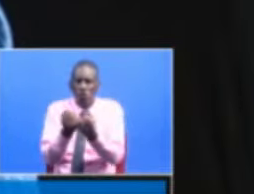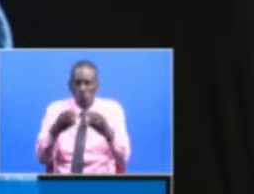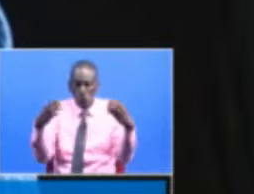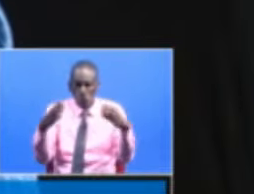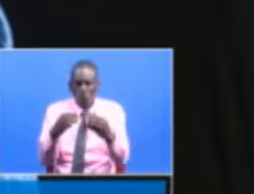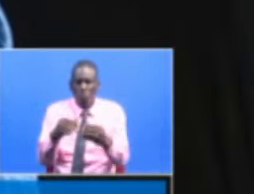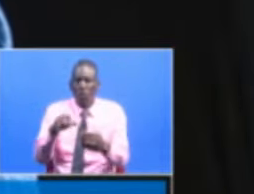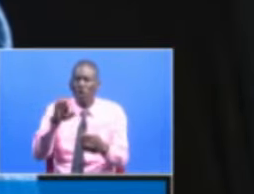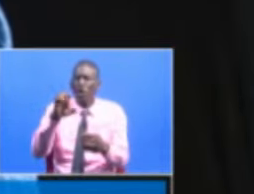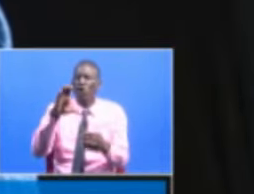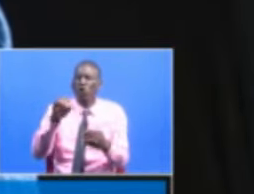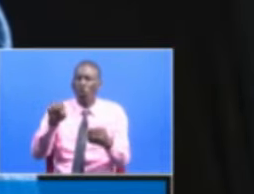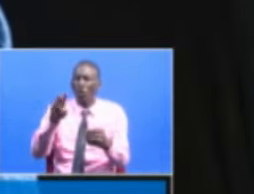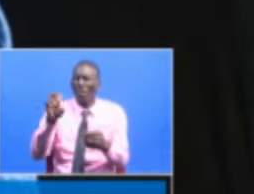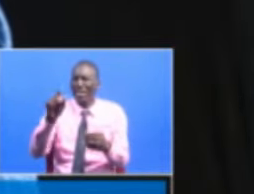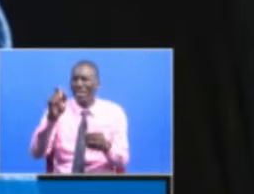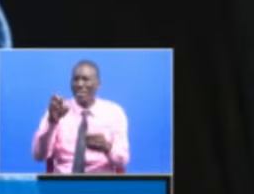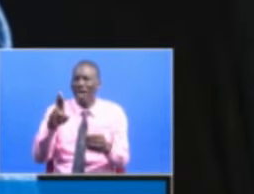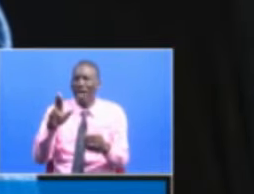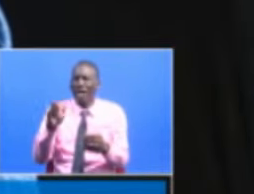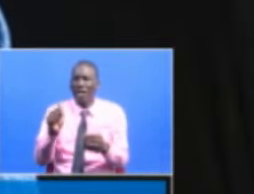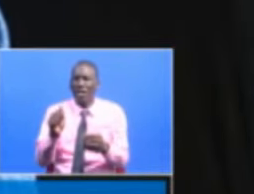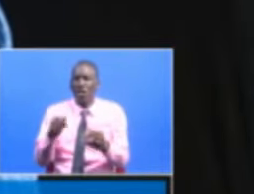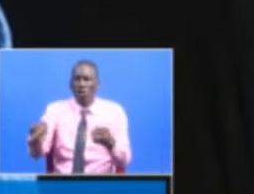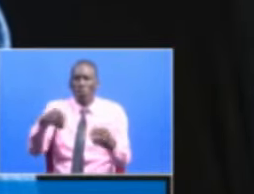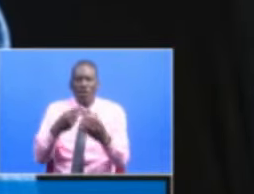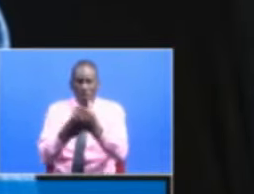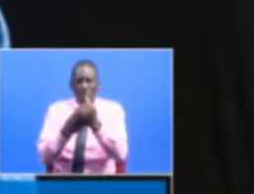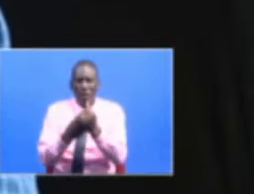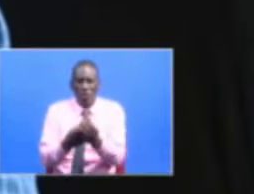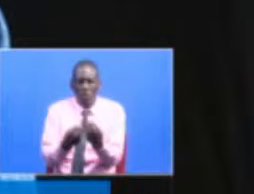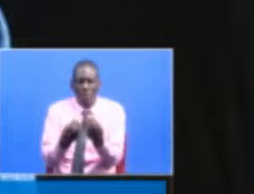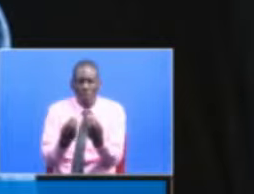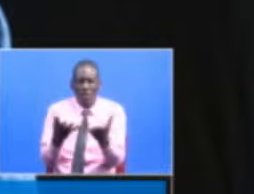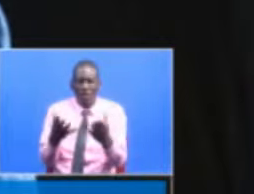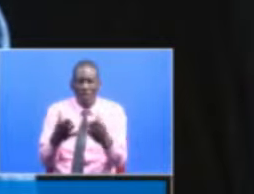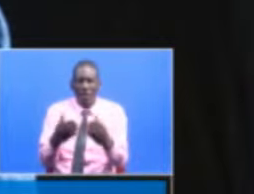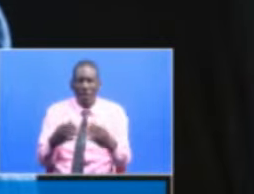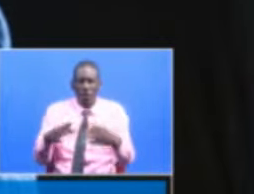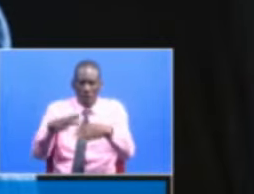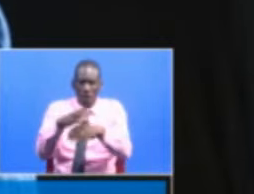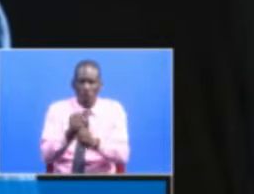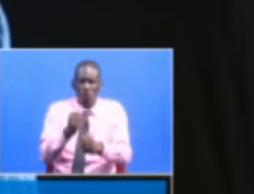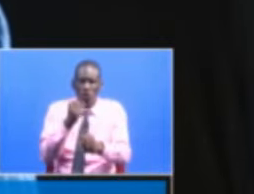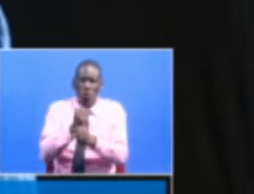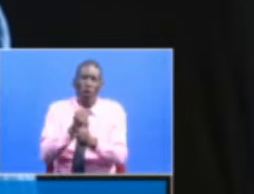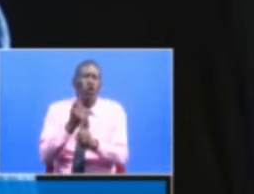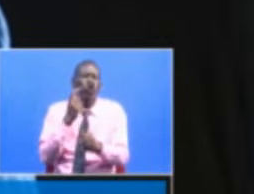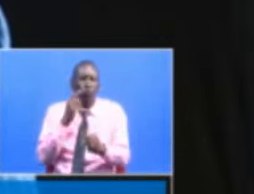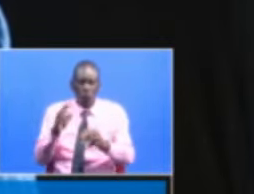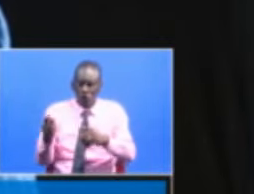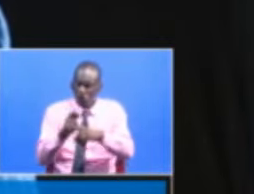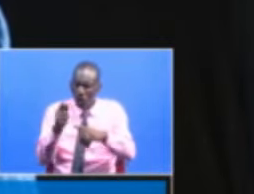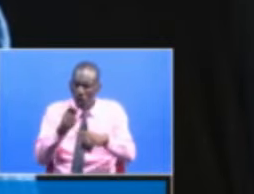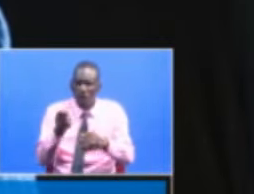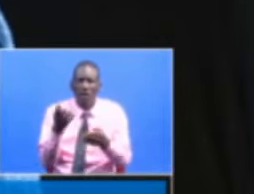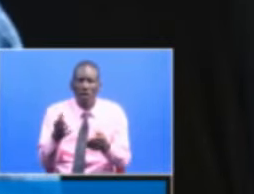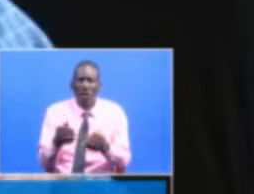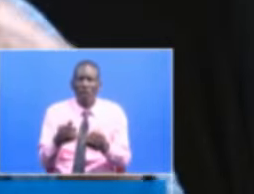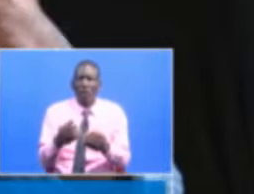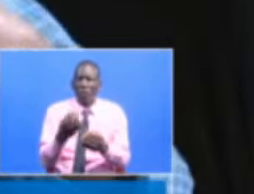have partnered with a lot of partners in mentorship, trainings, workshops. Also, we have seen a lot of